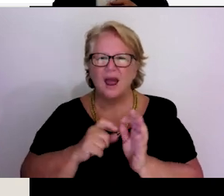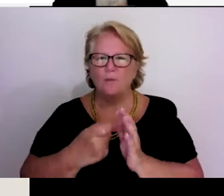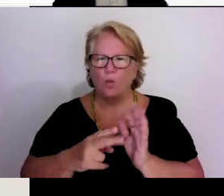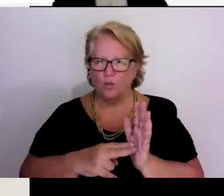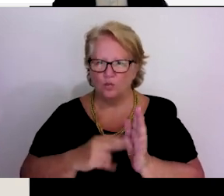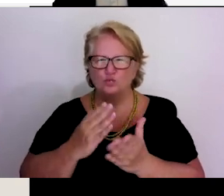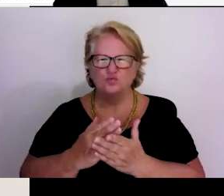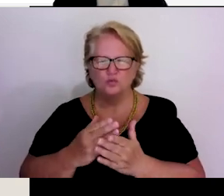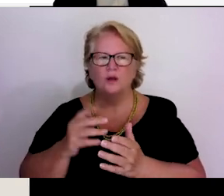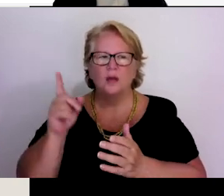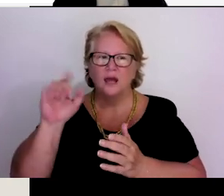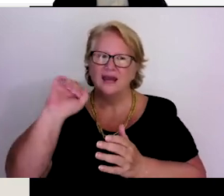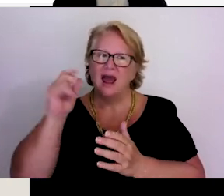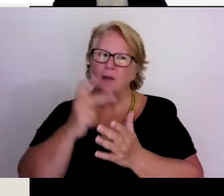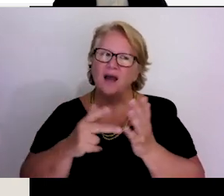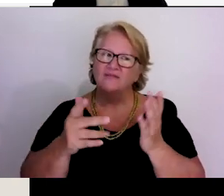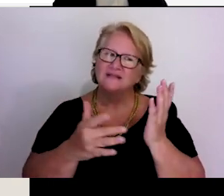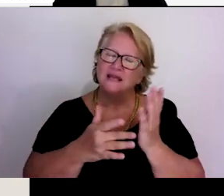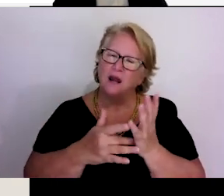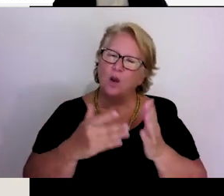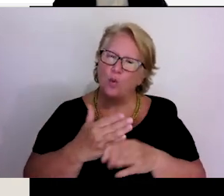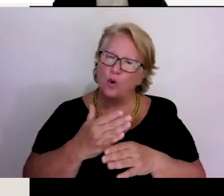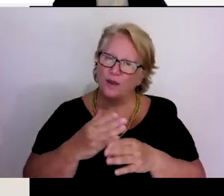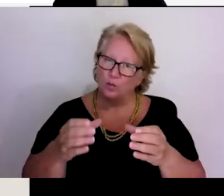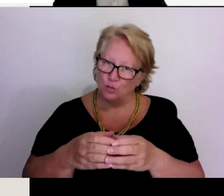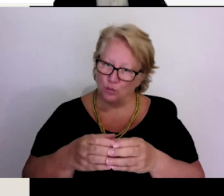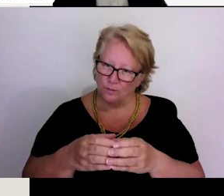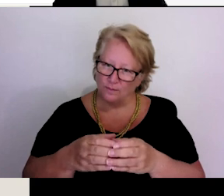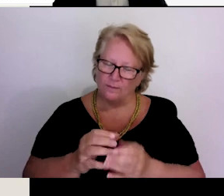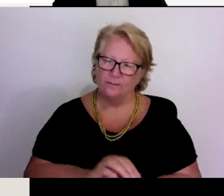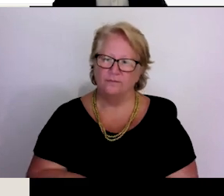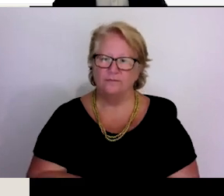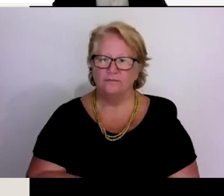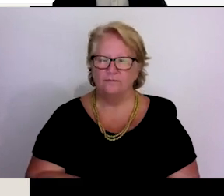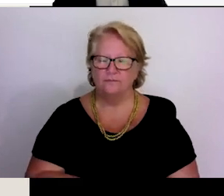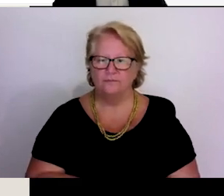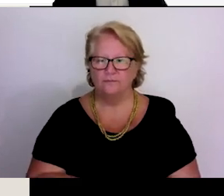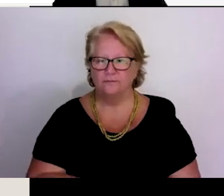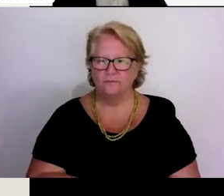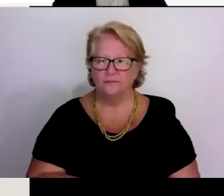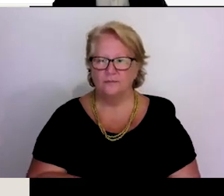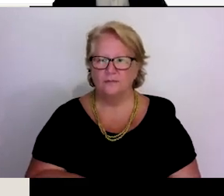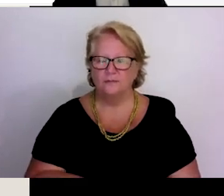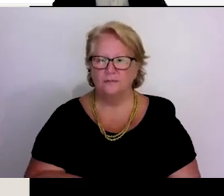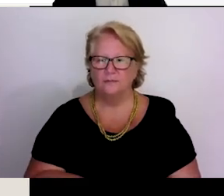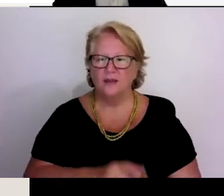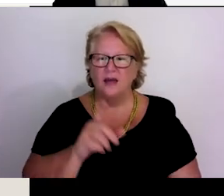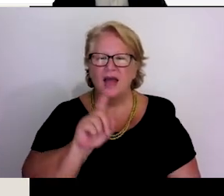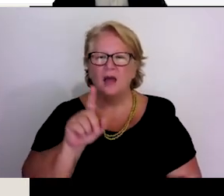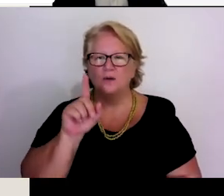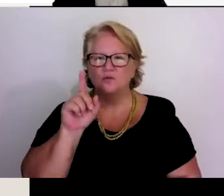of the technical working group for the disability indicator group, subgroup that she's part of.